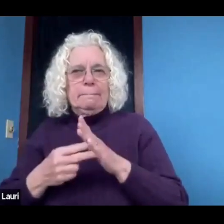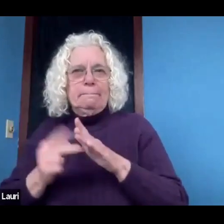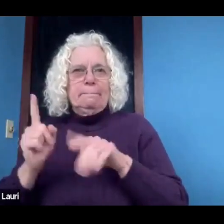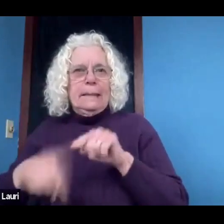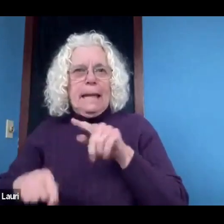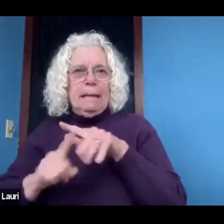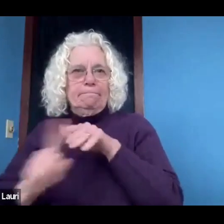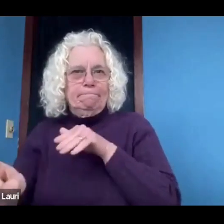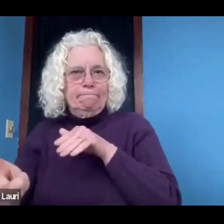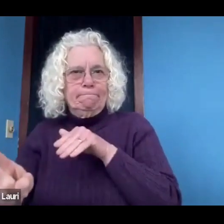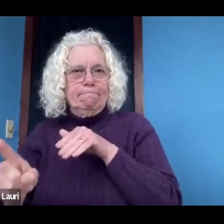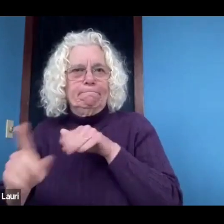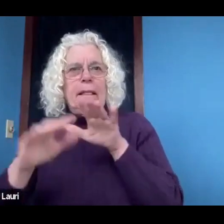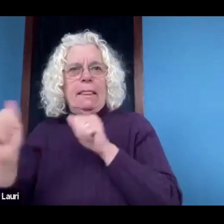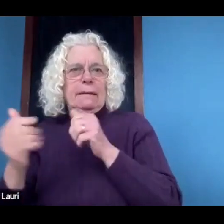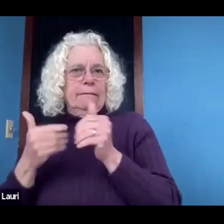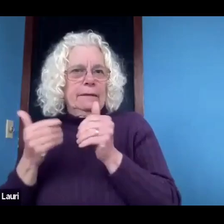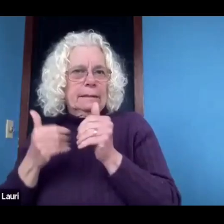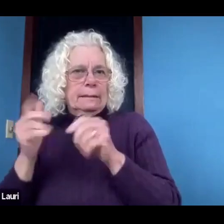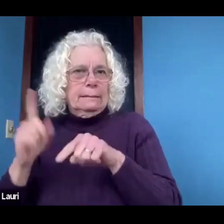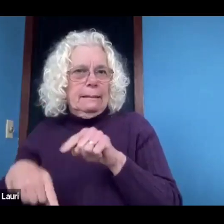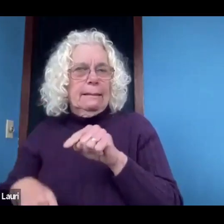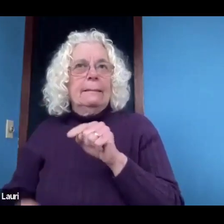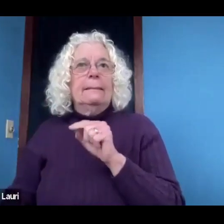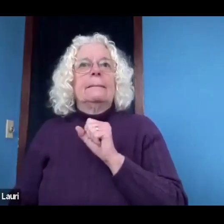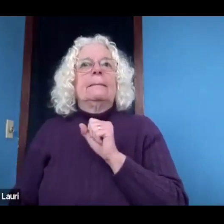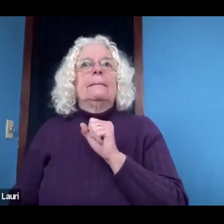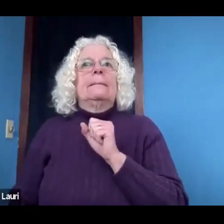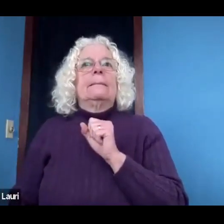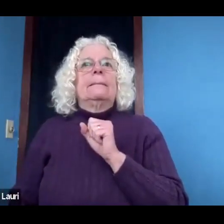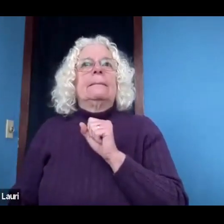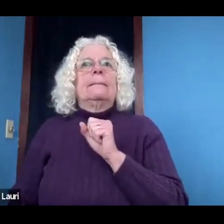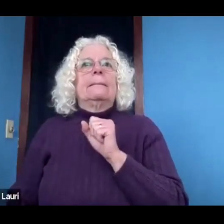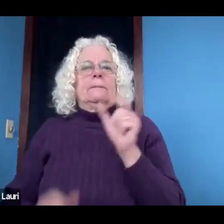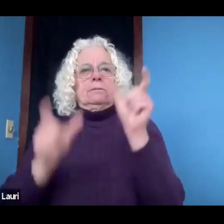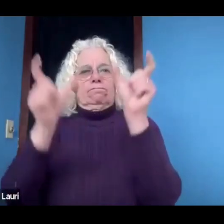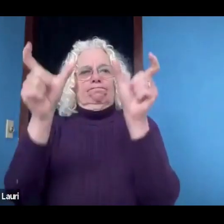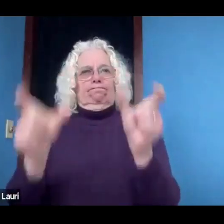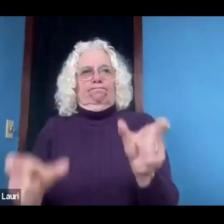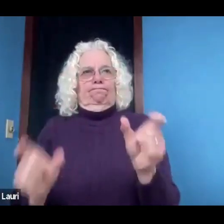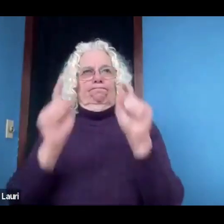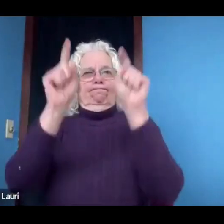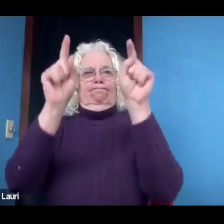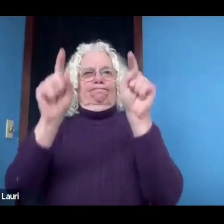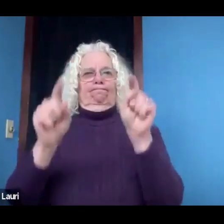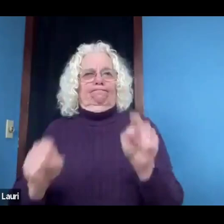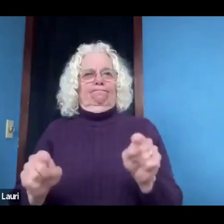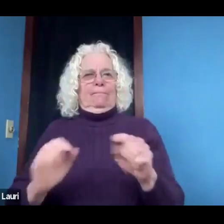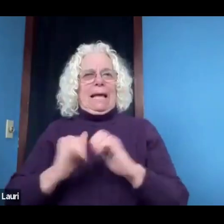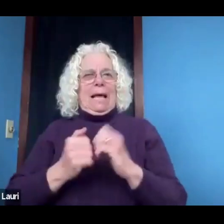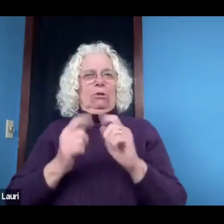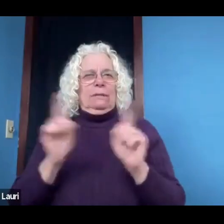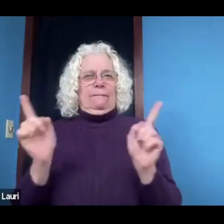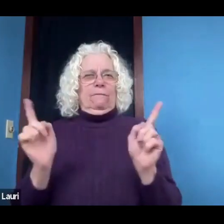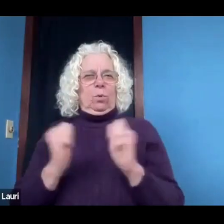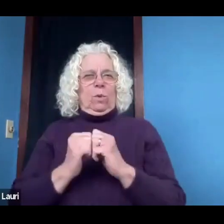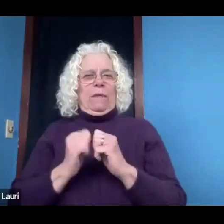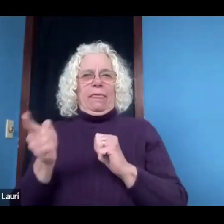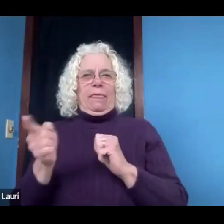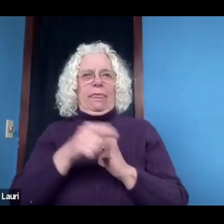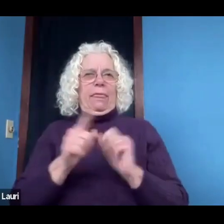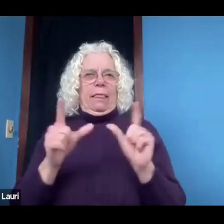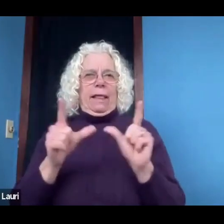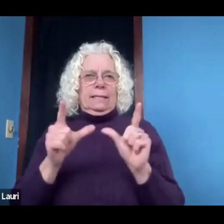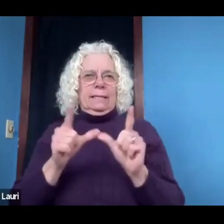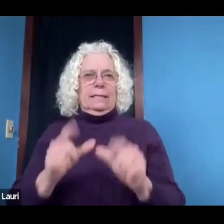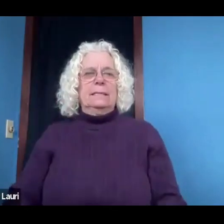case in every situation. So you can see kind of just the differences between those different licensures.